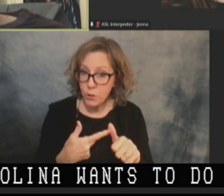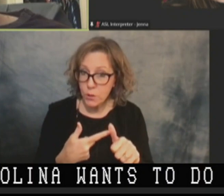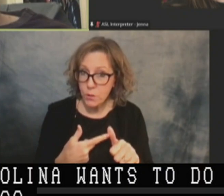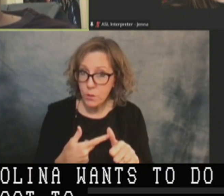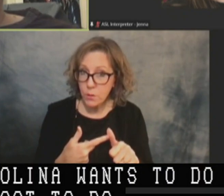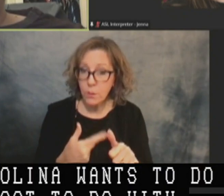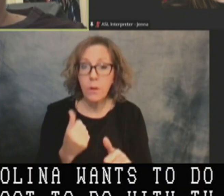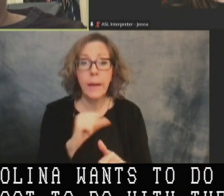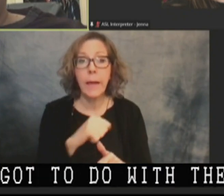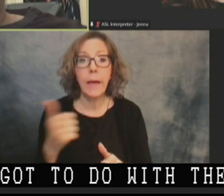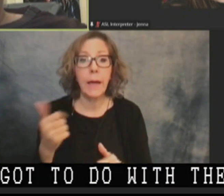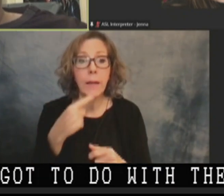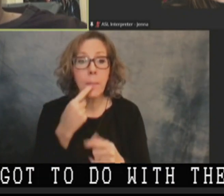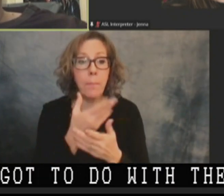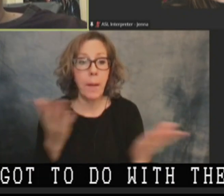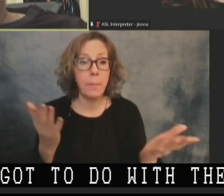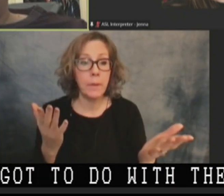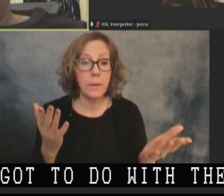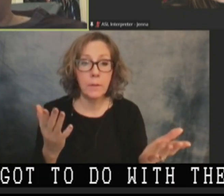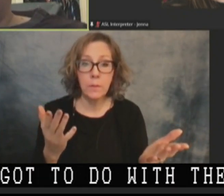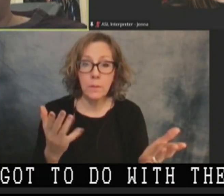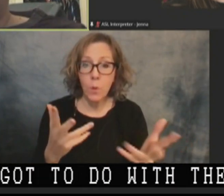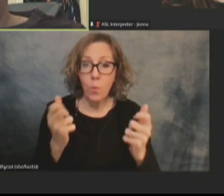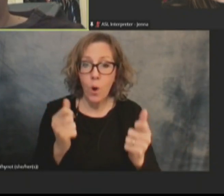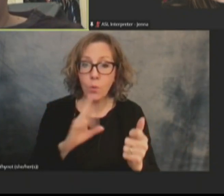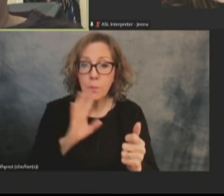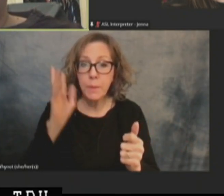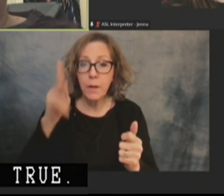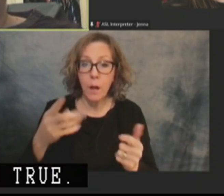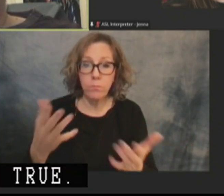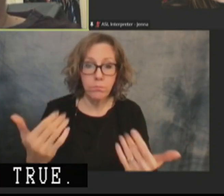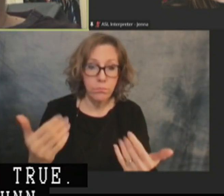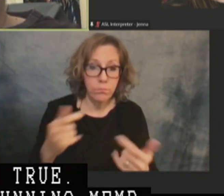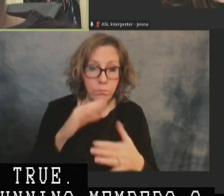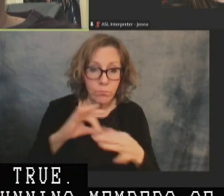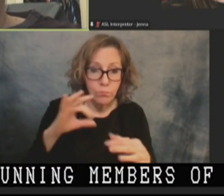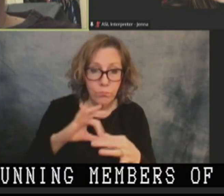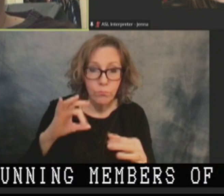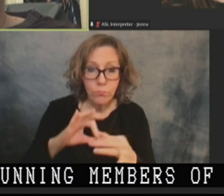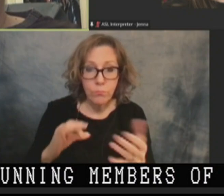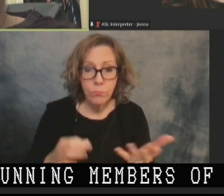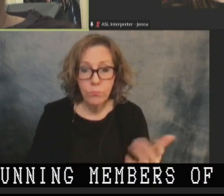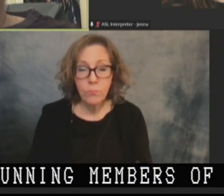there any members of the public? Come forward and